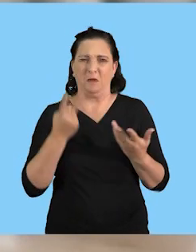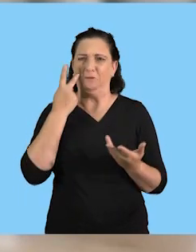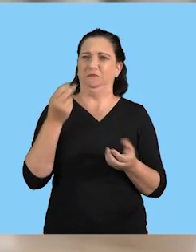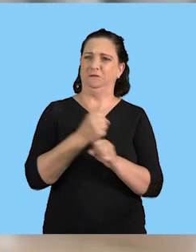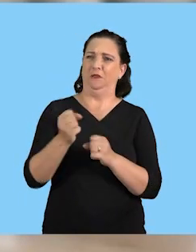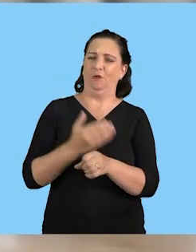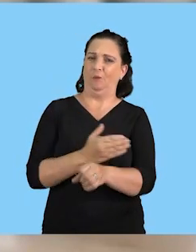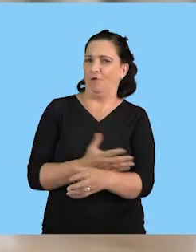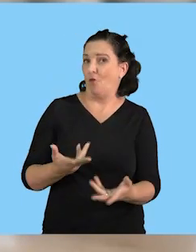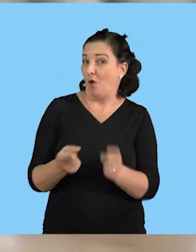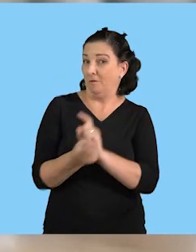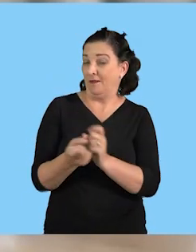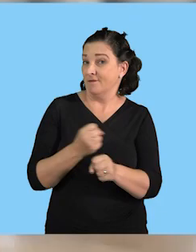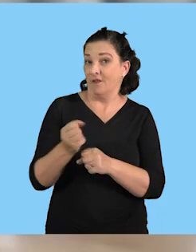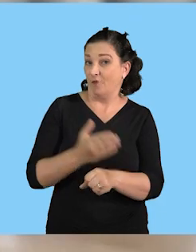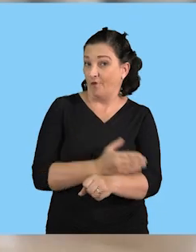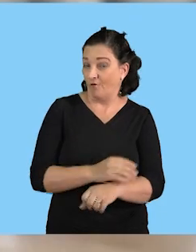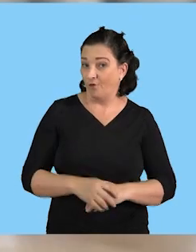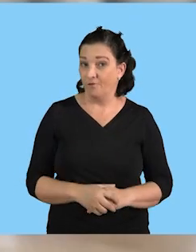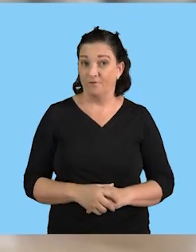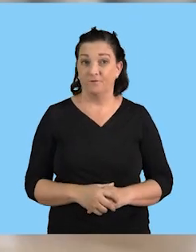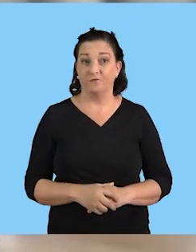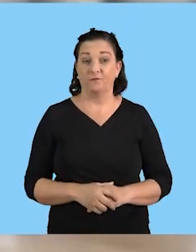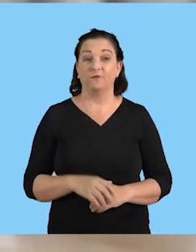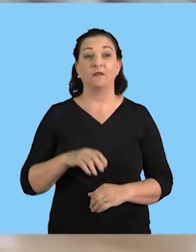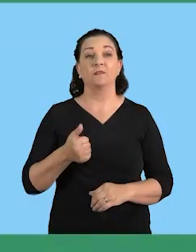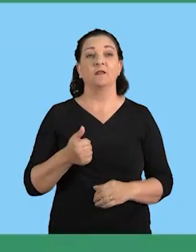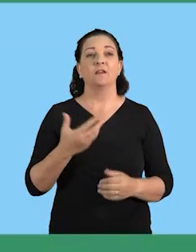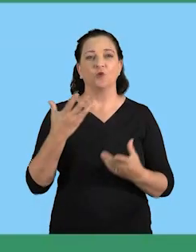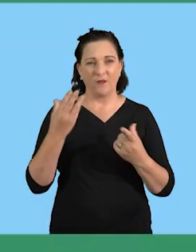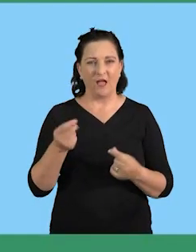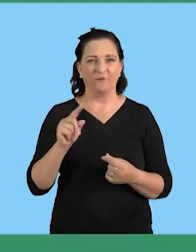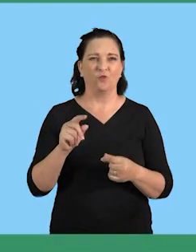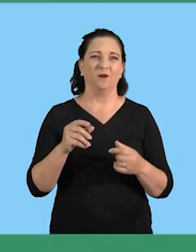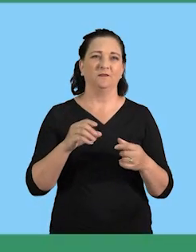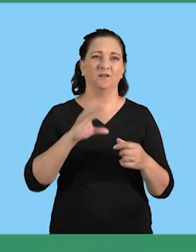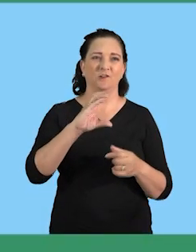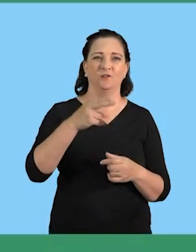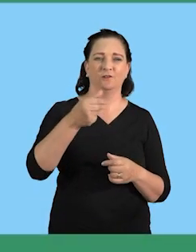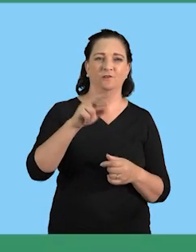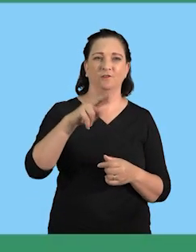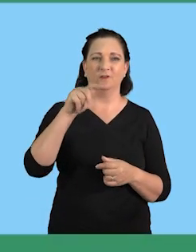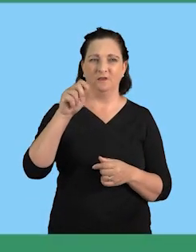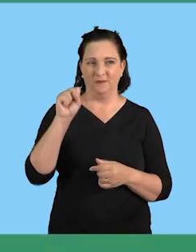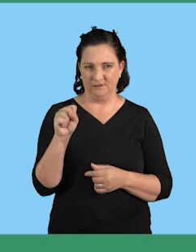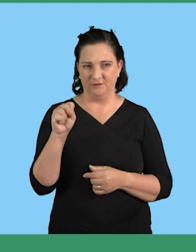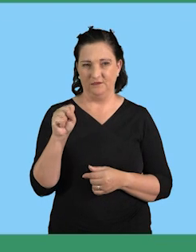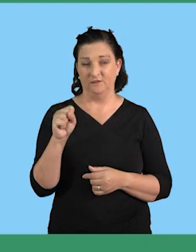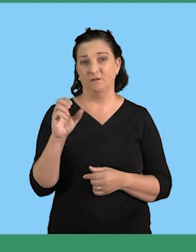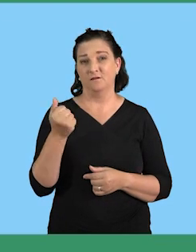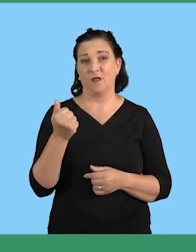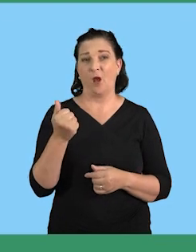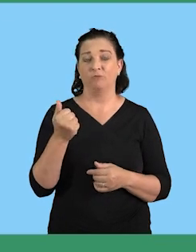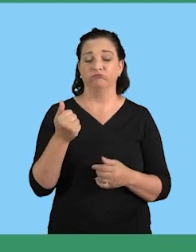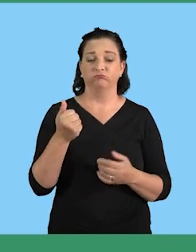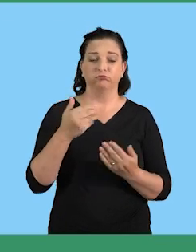haven't seen before or you haven't met before. All right, and then we've got charts or flip charts. So a flip chart is a board